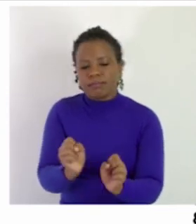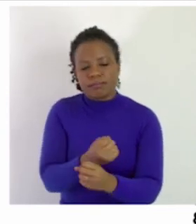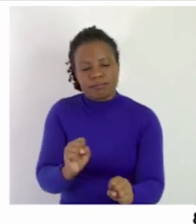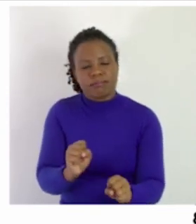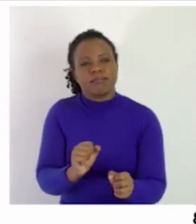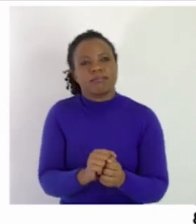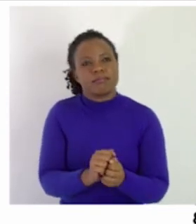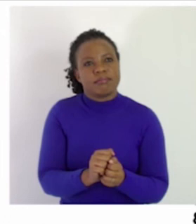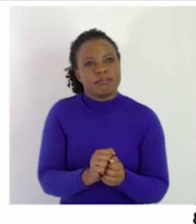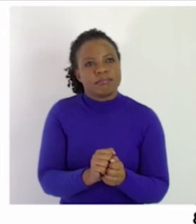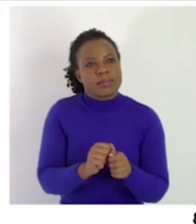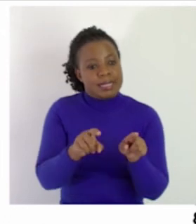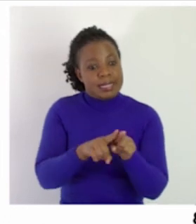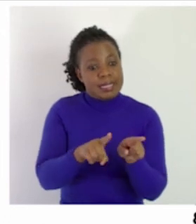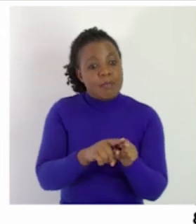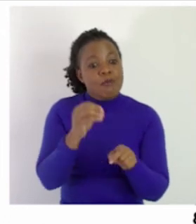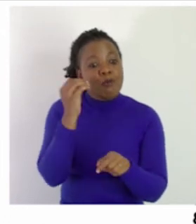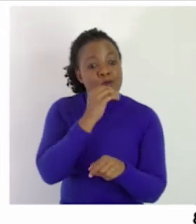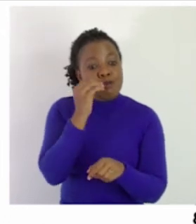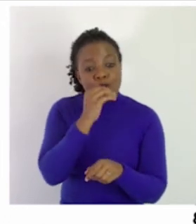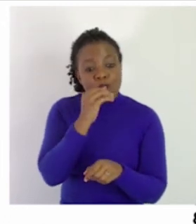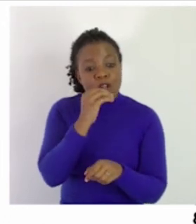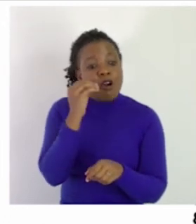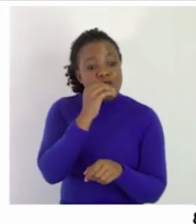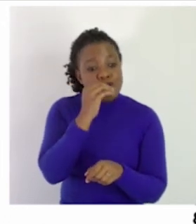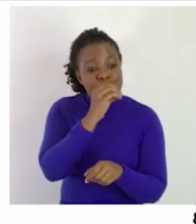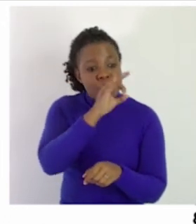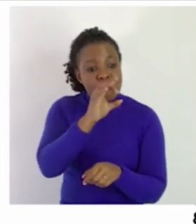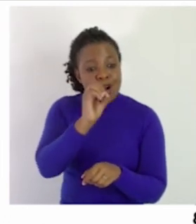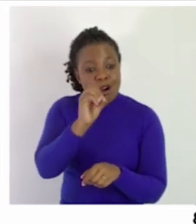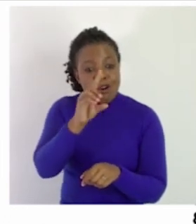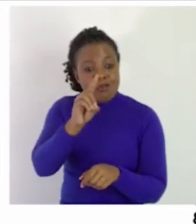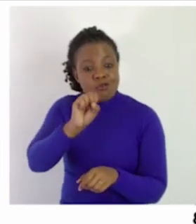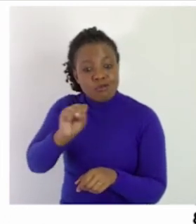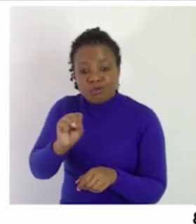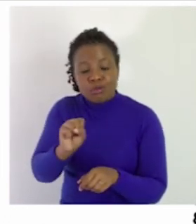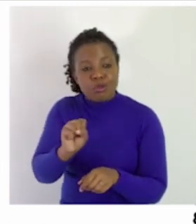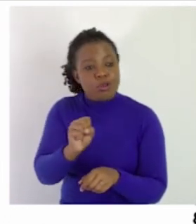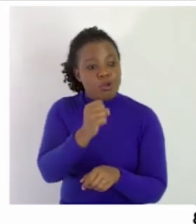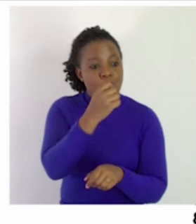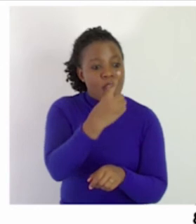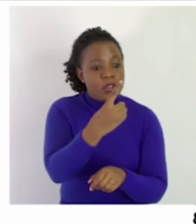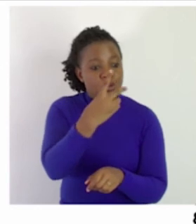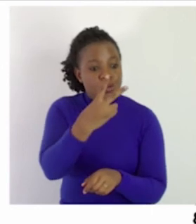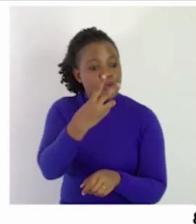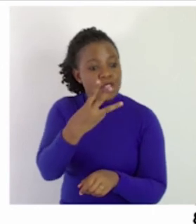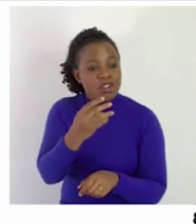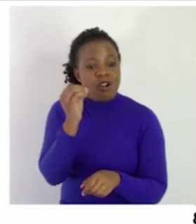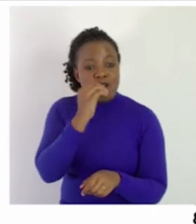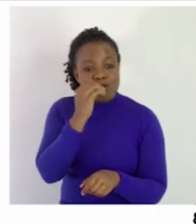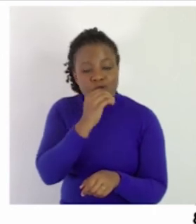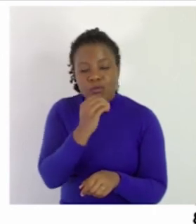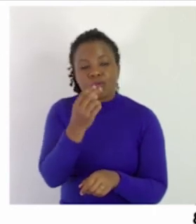The same applies with food. Do we say 1 food, 2 foods, 3 foods?